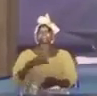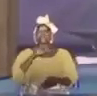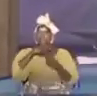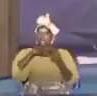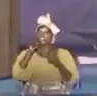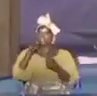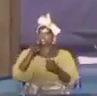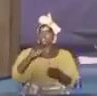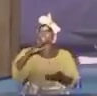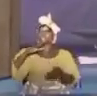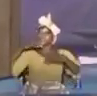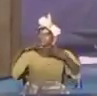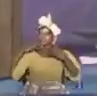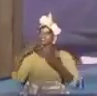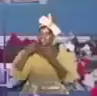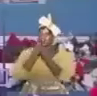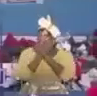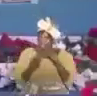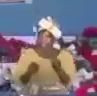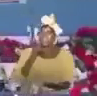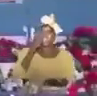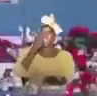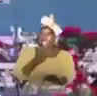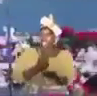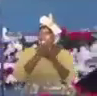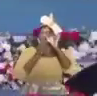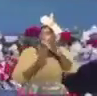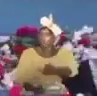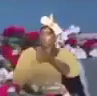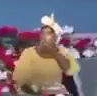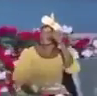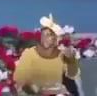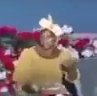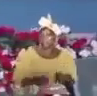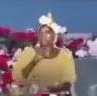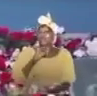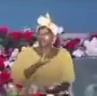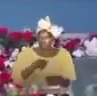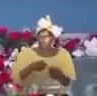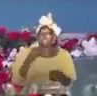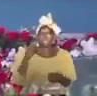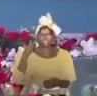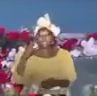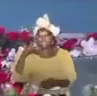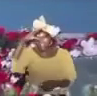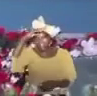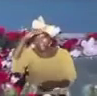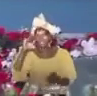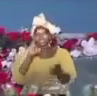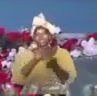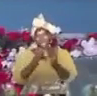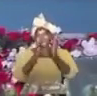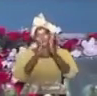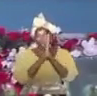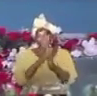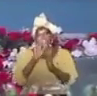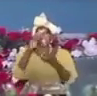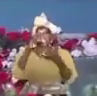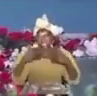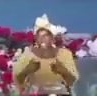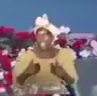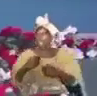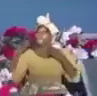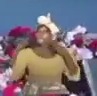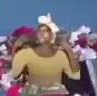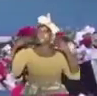your brethren. Show me a man of God who prays. I show you a victor, one who will have rest on every side. Show